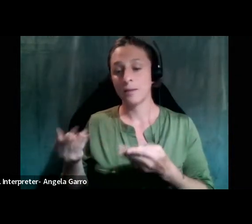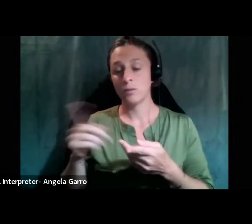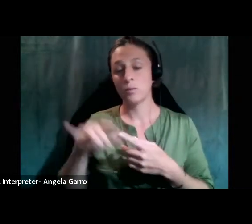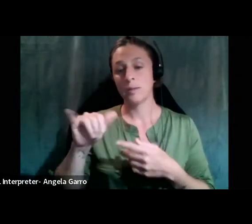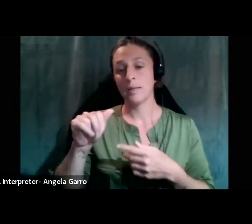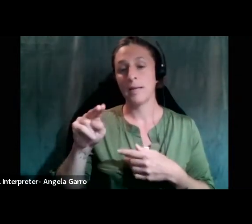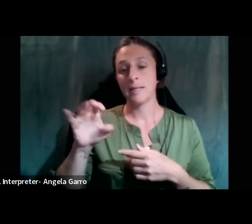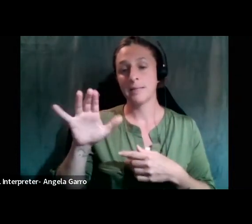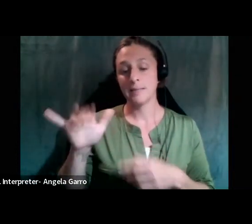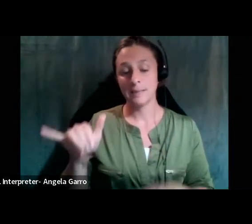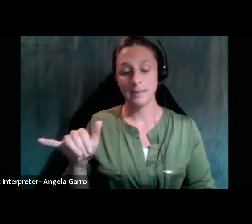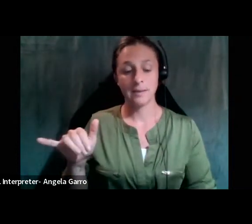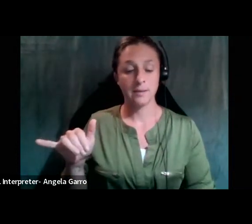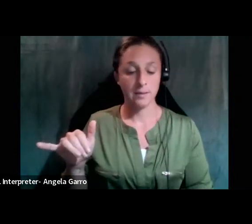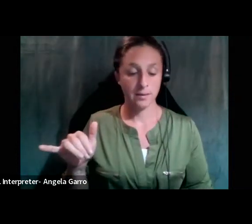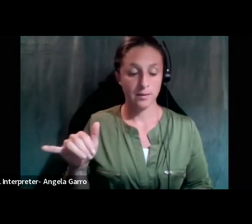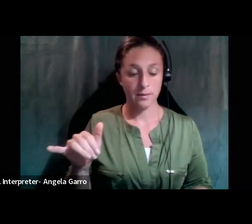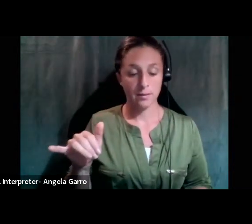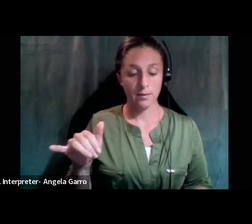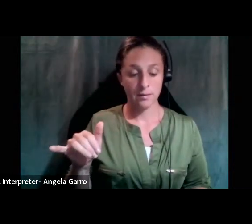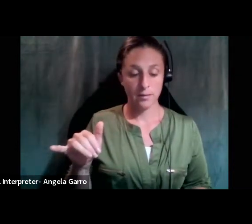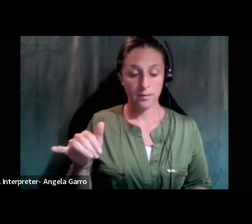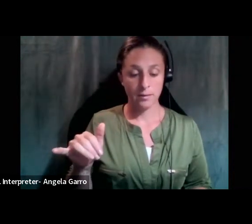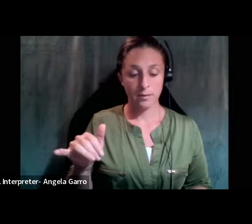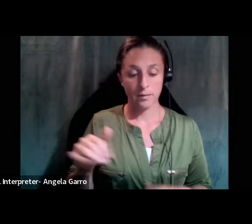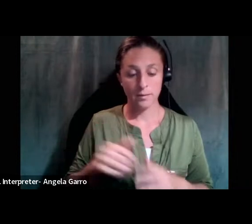Yancy. Yancy.